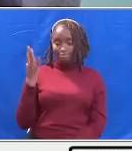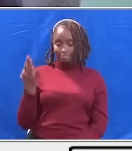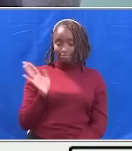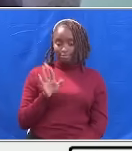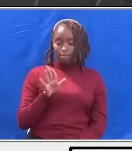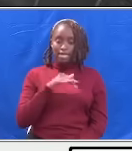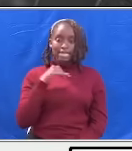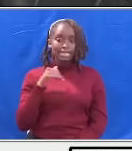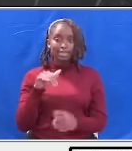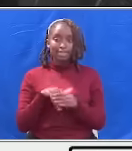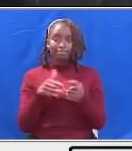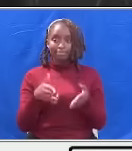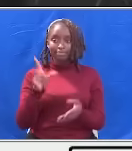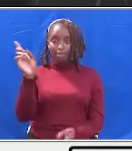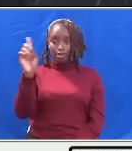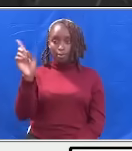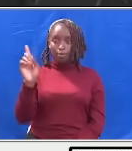Nairobi.